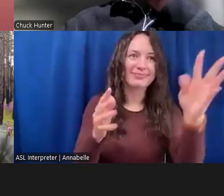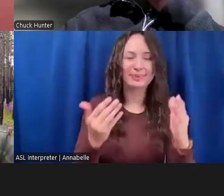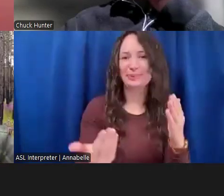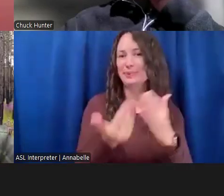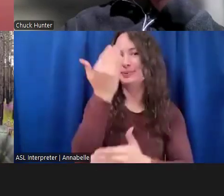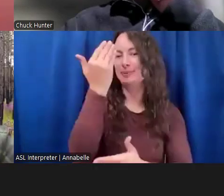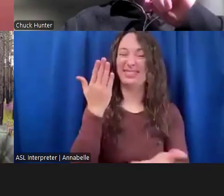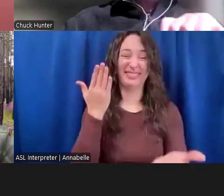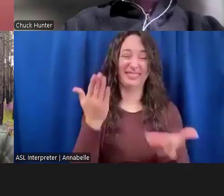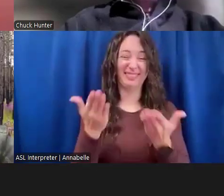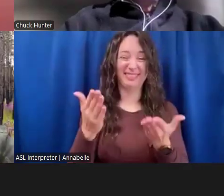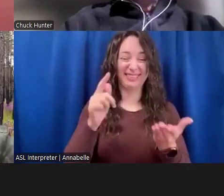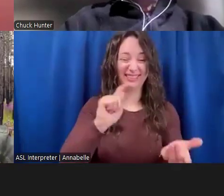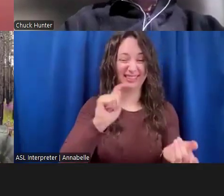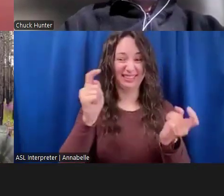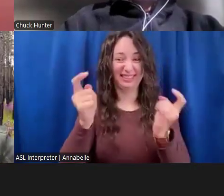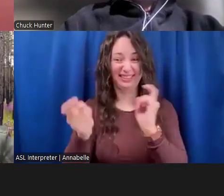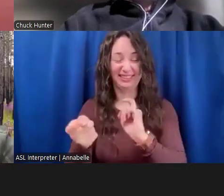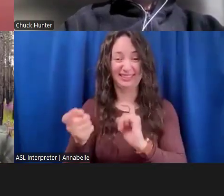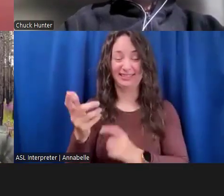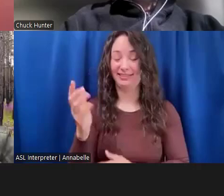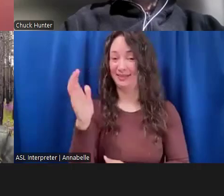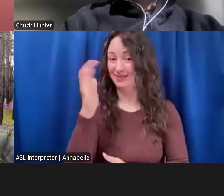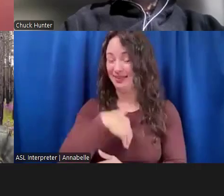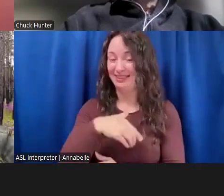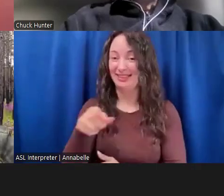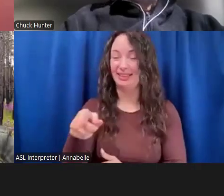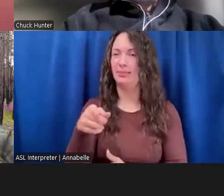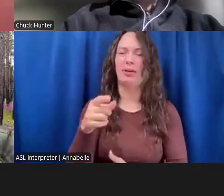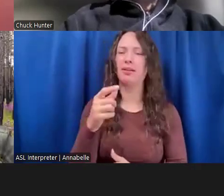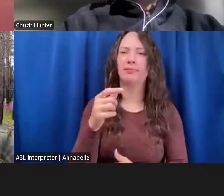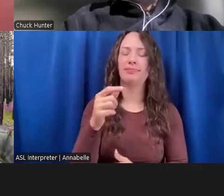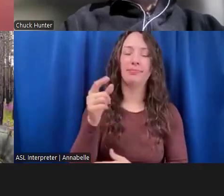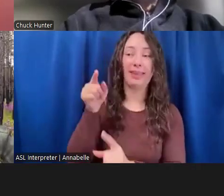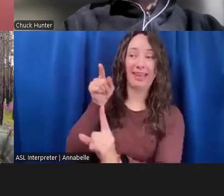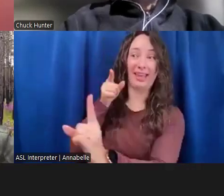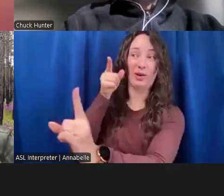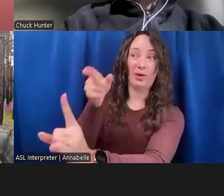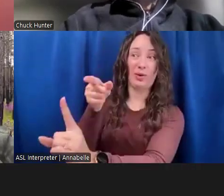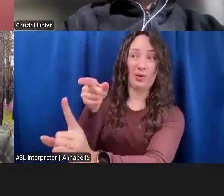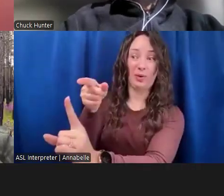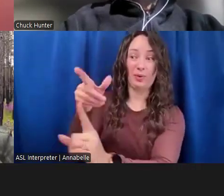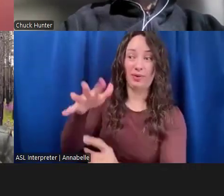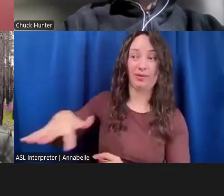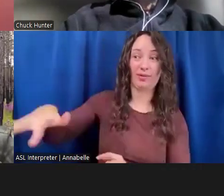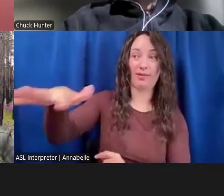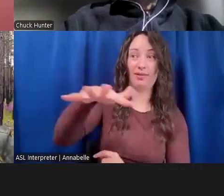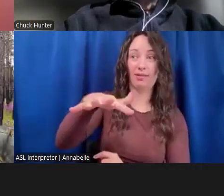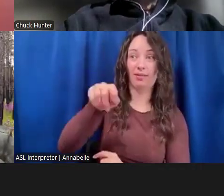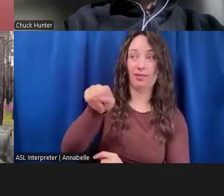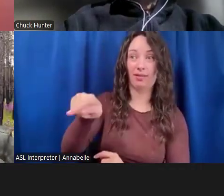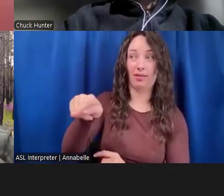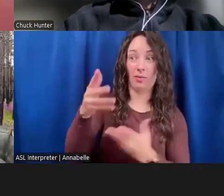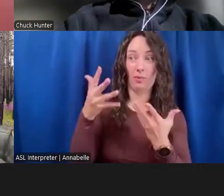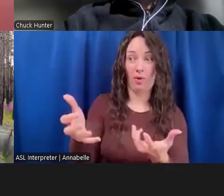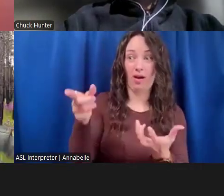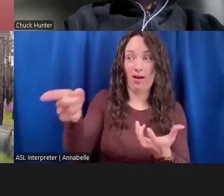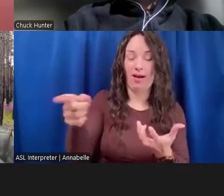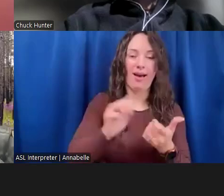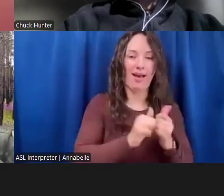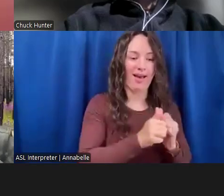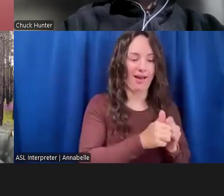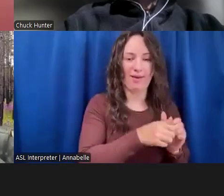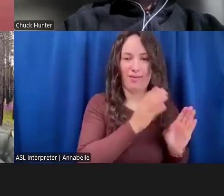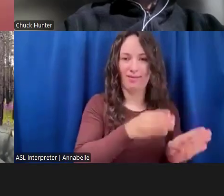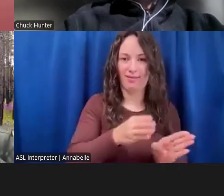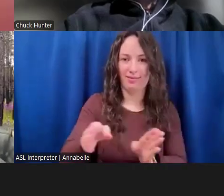what if we really still want that desired future condition, like how are we going to get there with the tools that we have as a management community? And I think that's when we